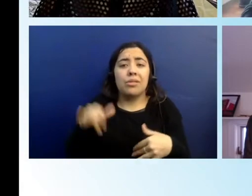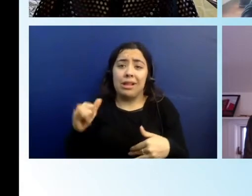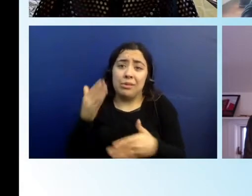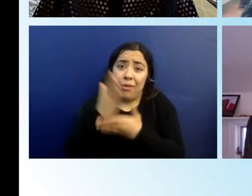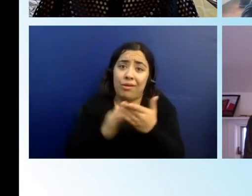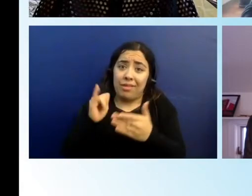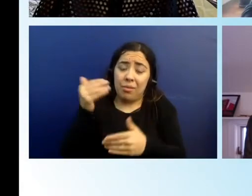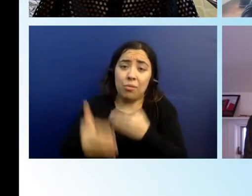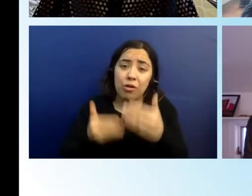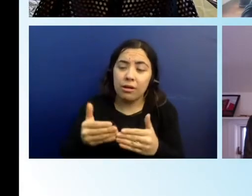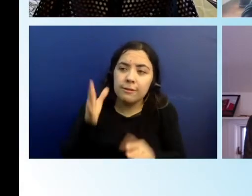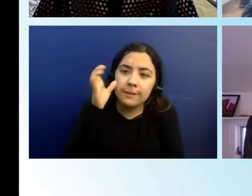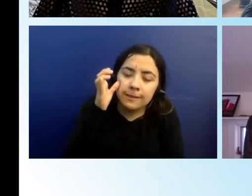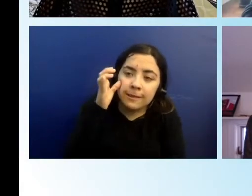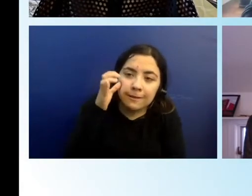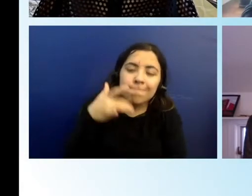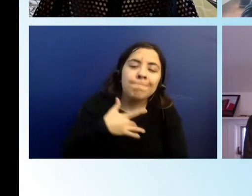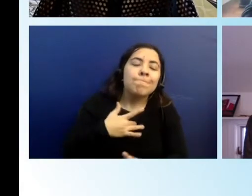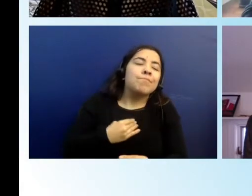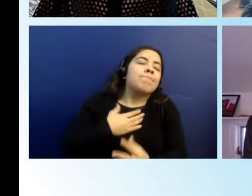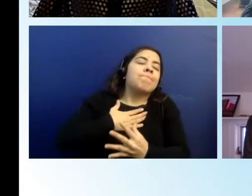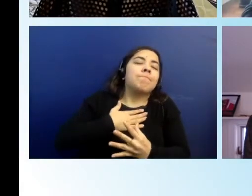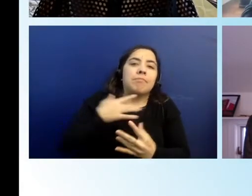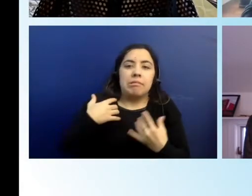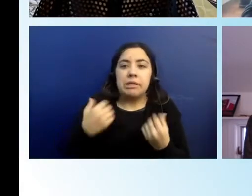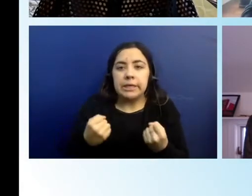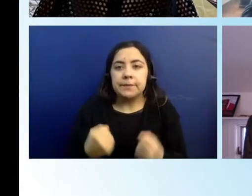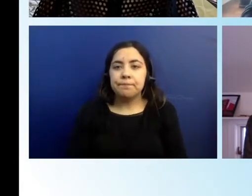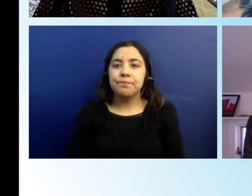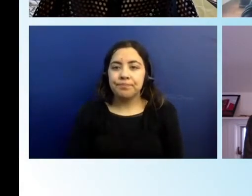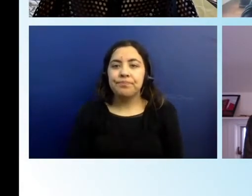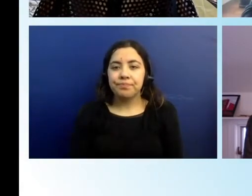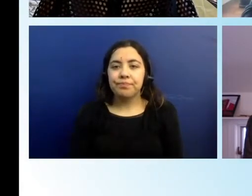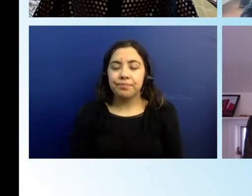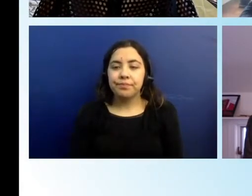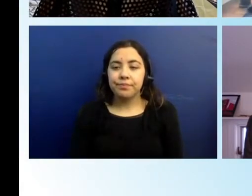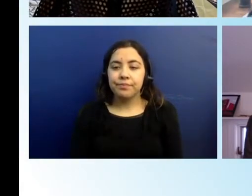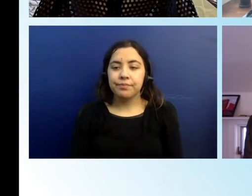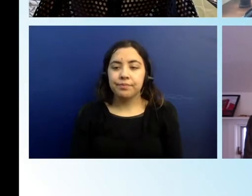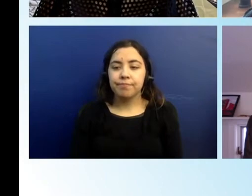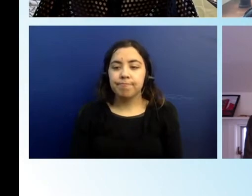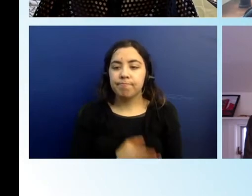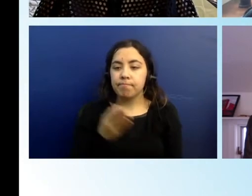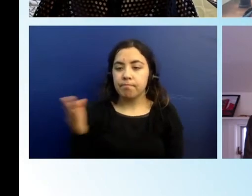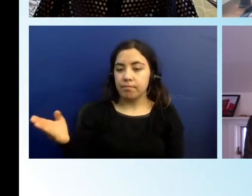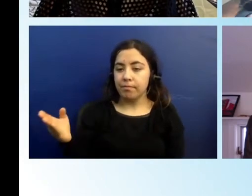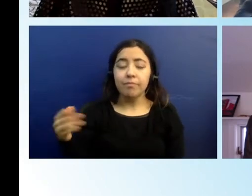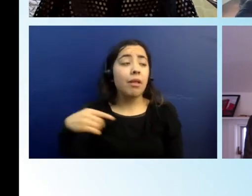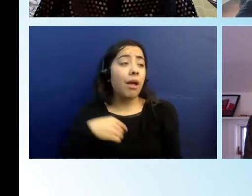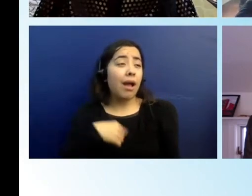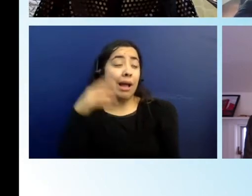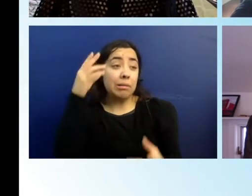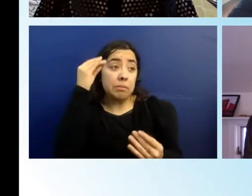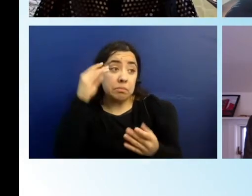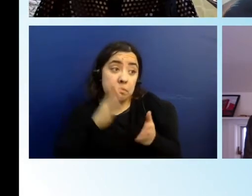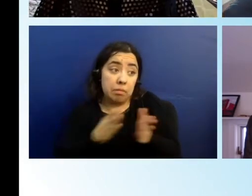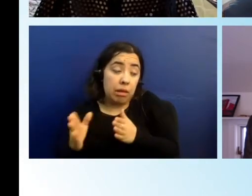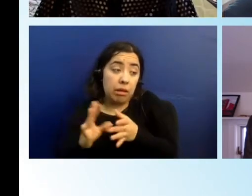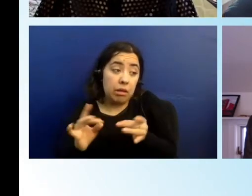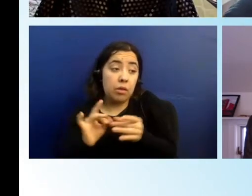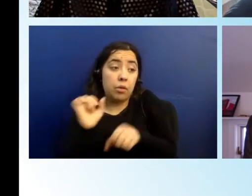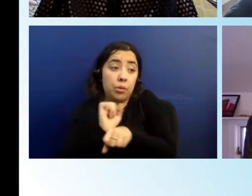I was going to say that working with artists is always so important.